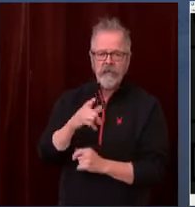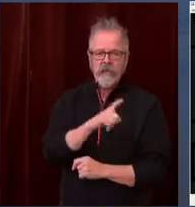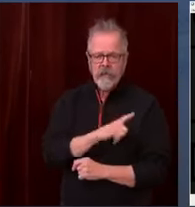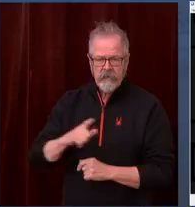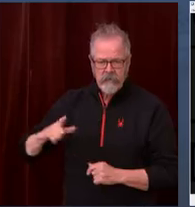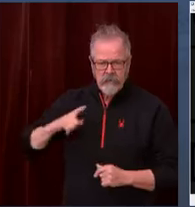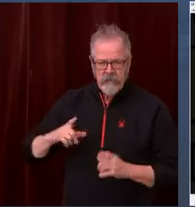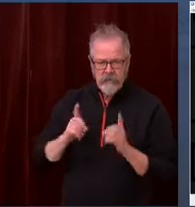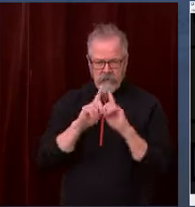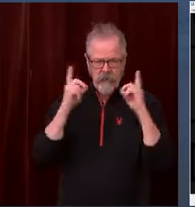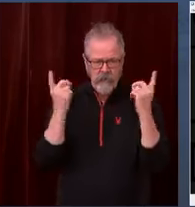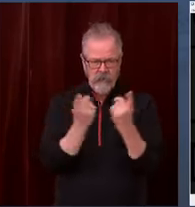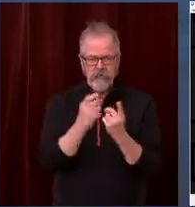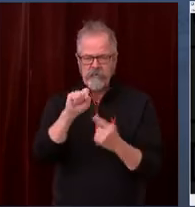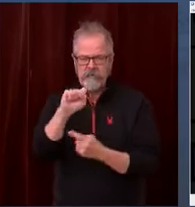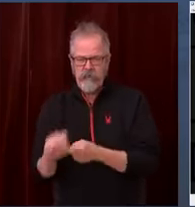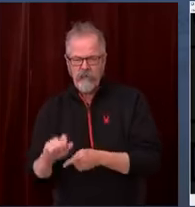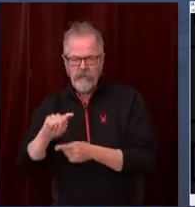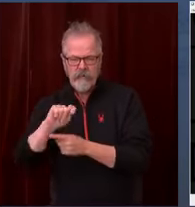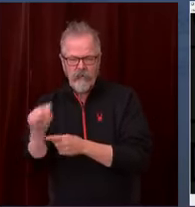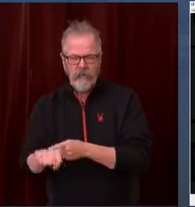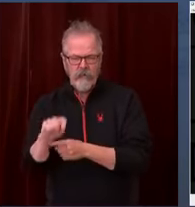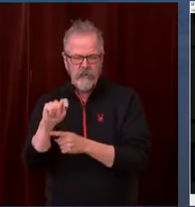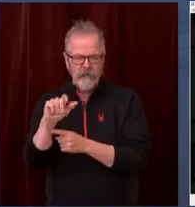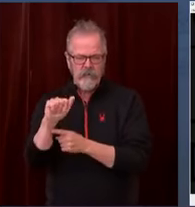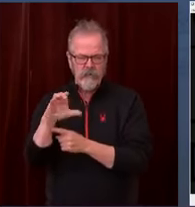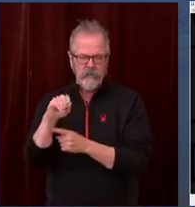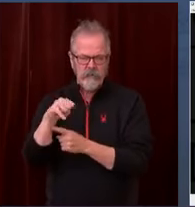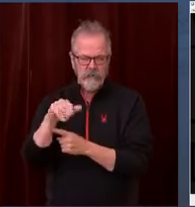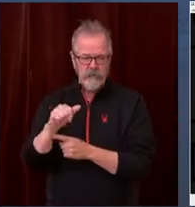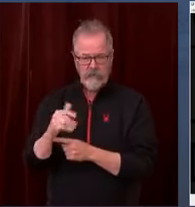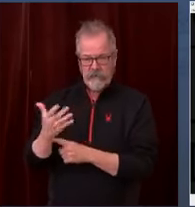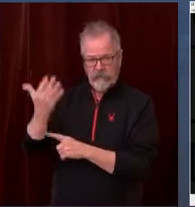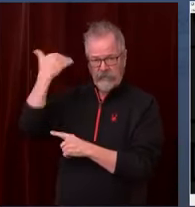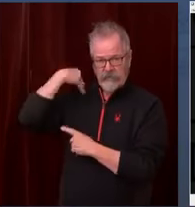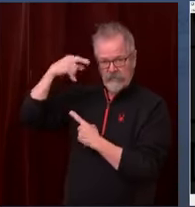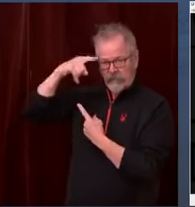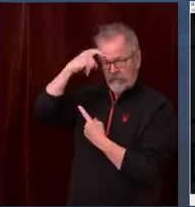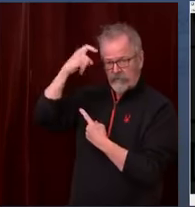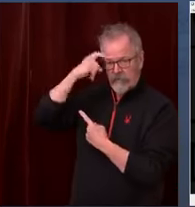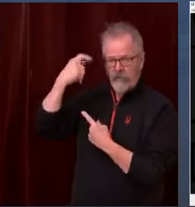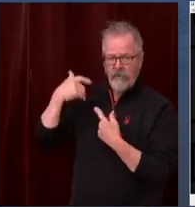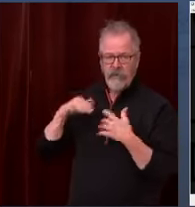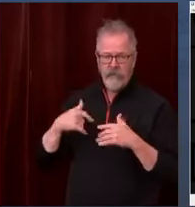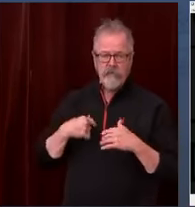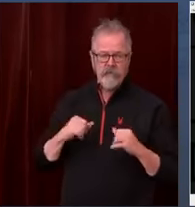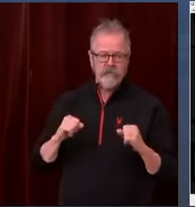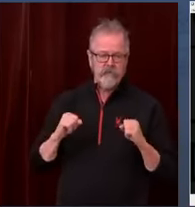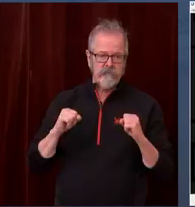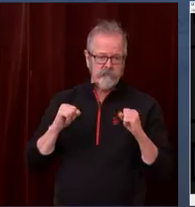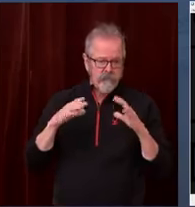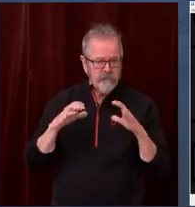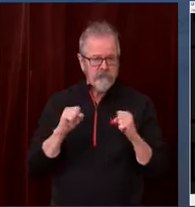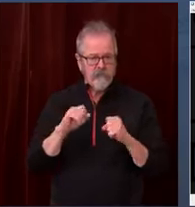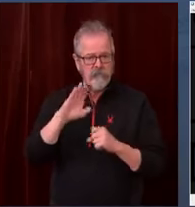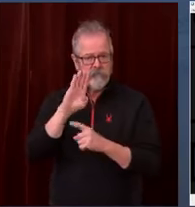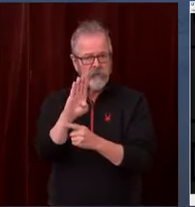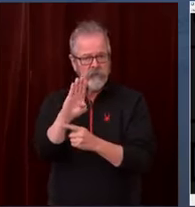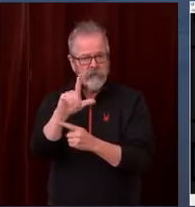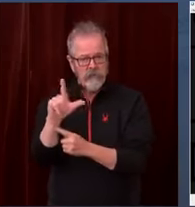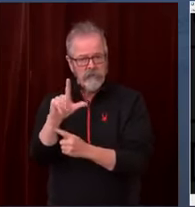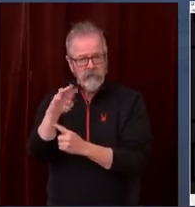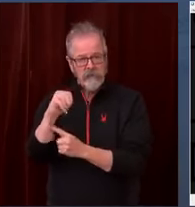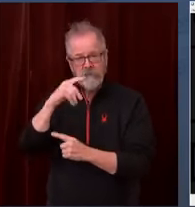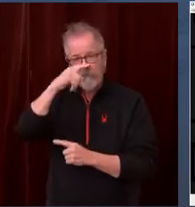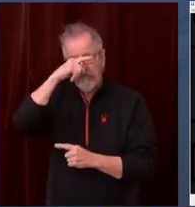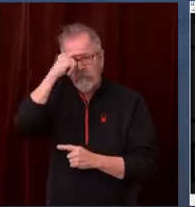thing this last summer in the Black Lives Matter movement. We all came out, we protested, we shouted in the street,